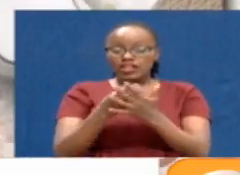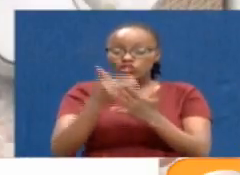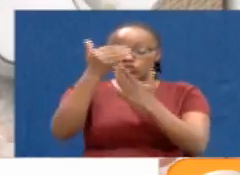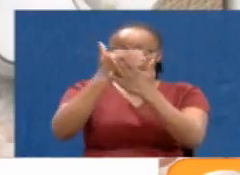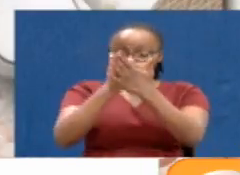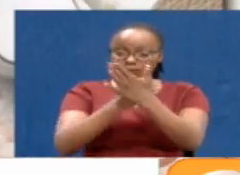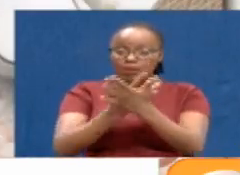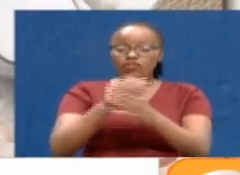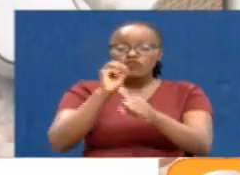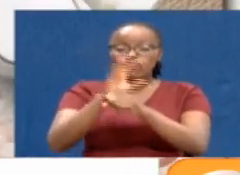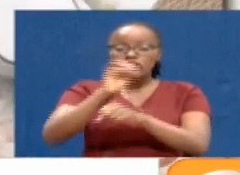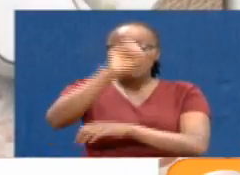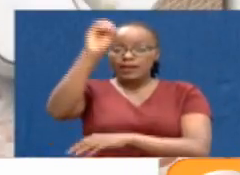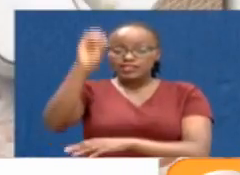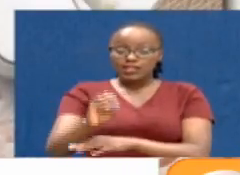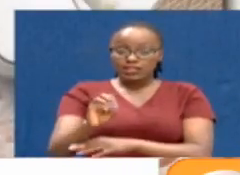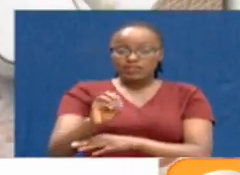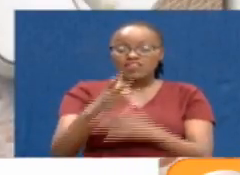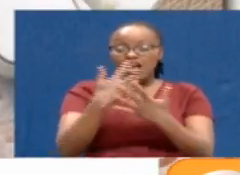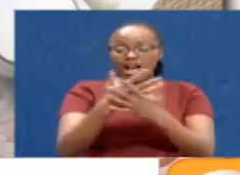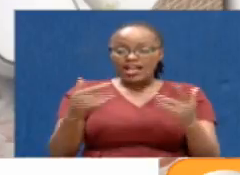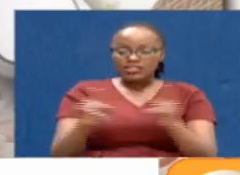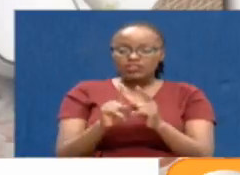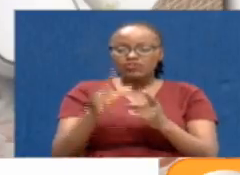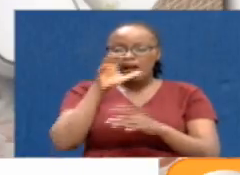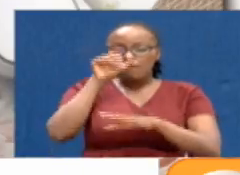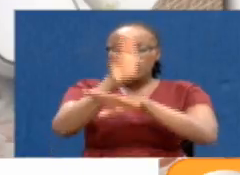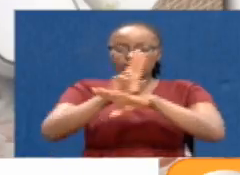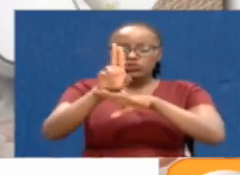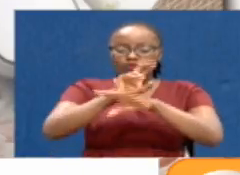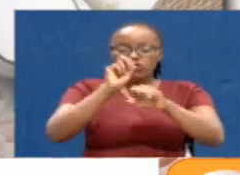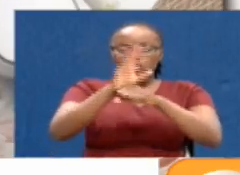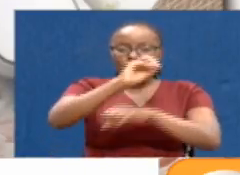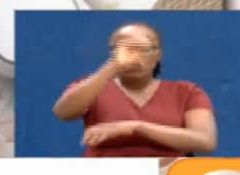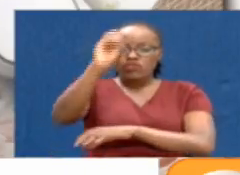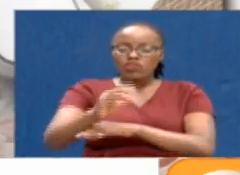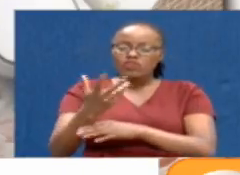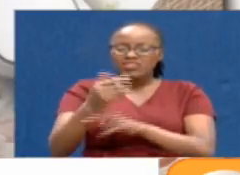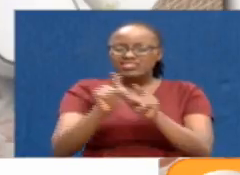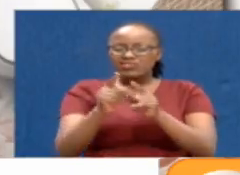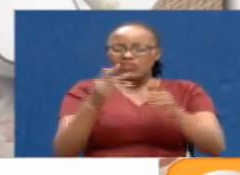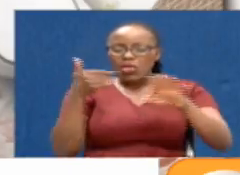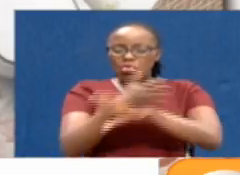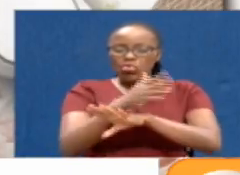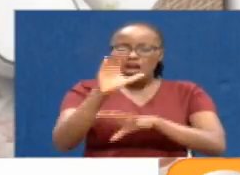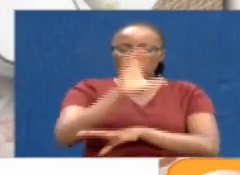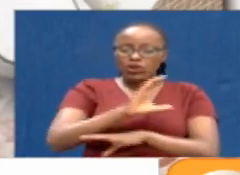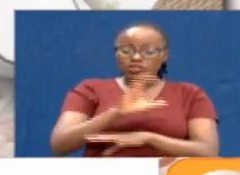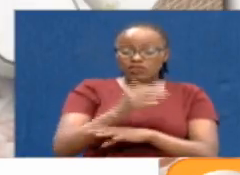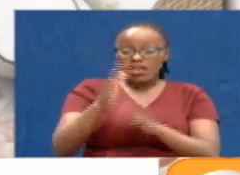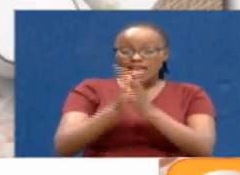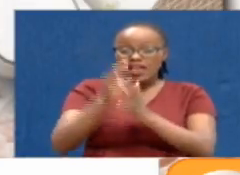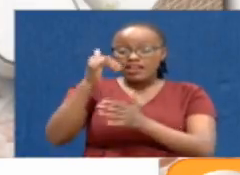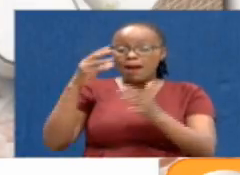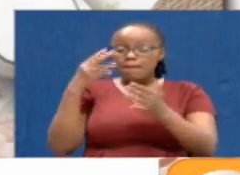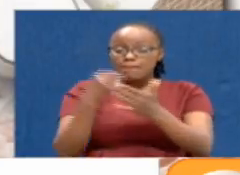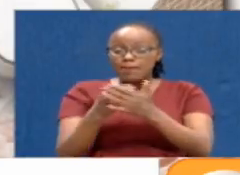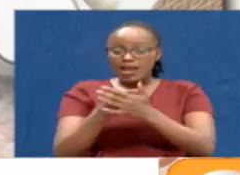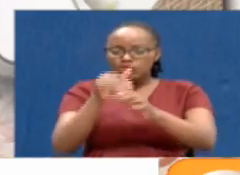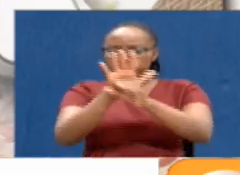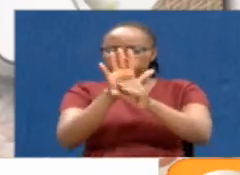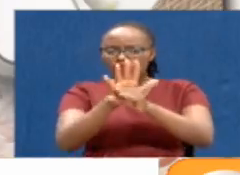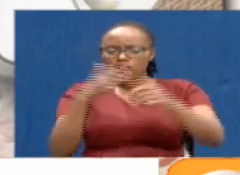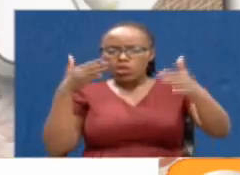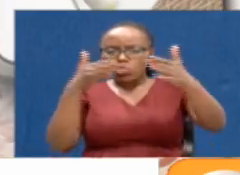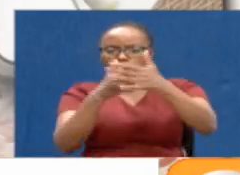statement fraud at 14%, asset misappropriation at 12%, customer fraud at 12%, and finally money laundering and